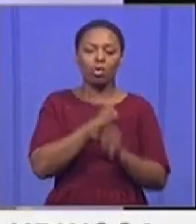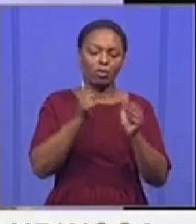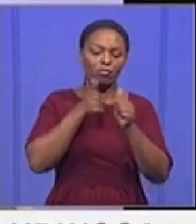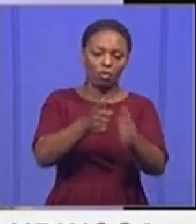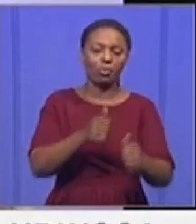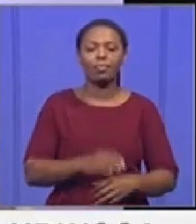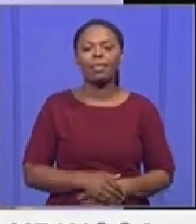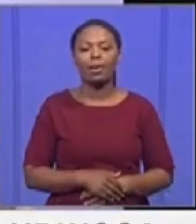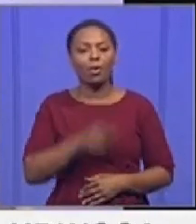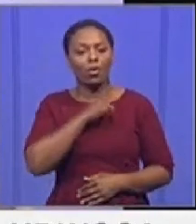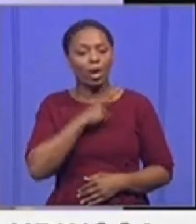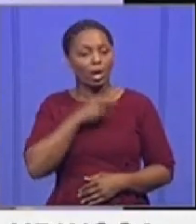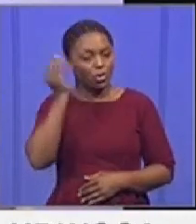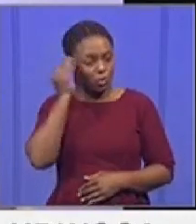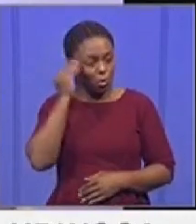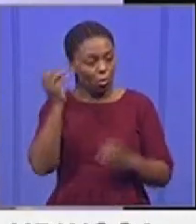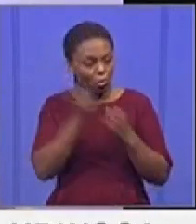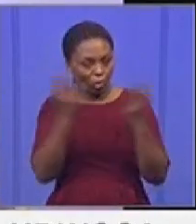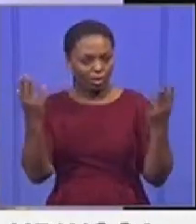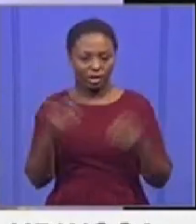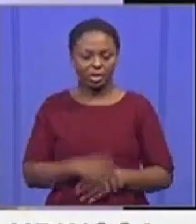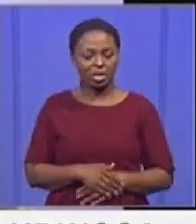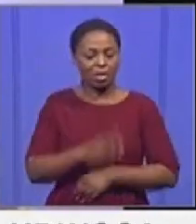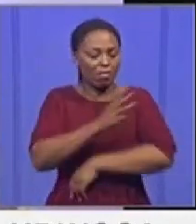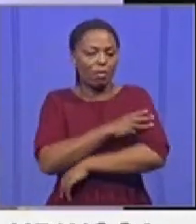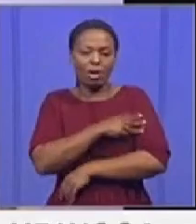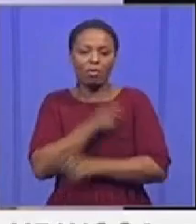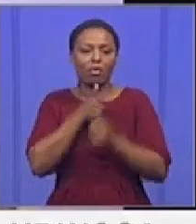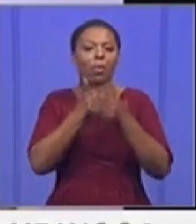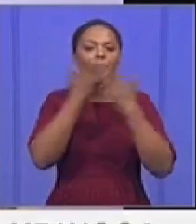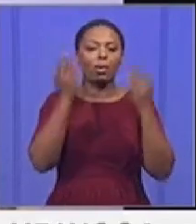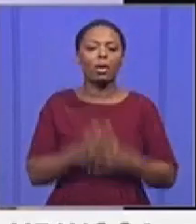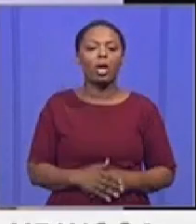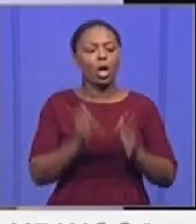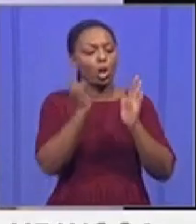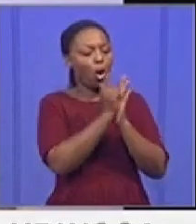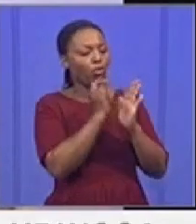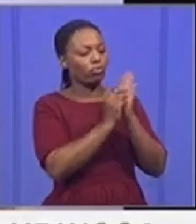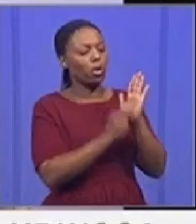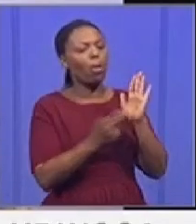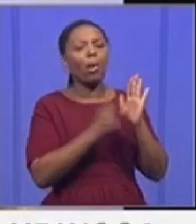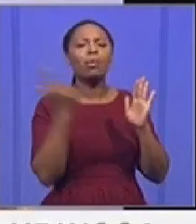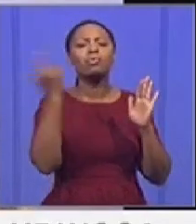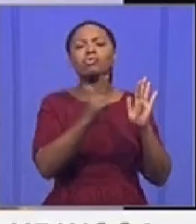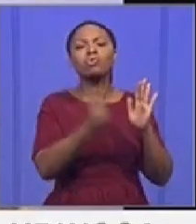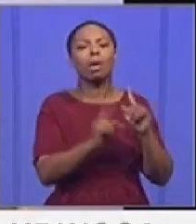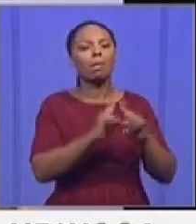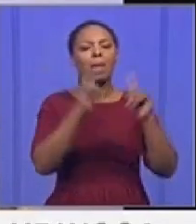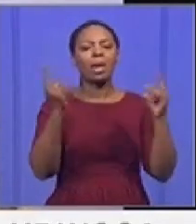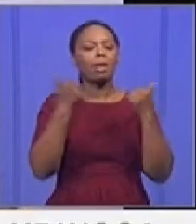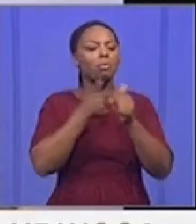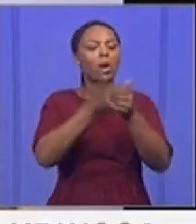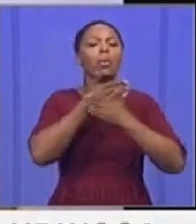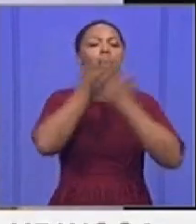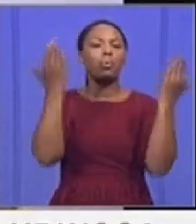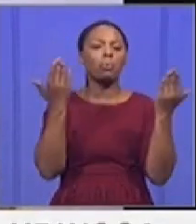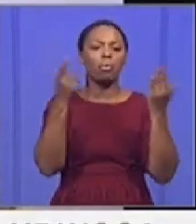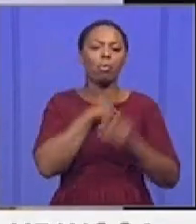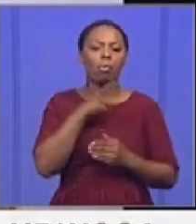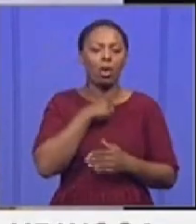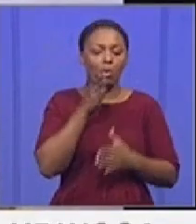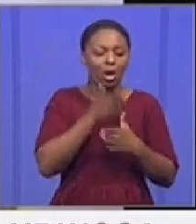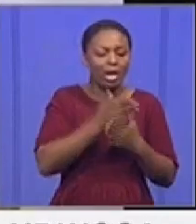many of them are not complying. There are beautiful laws that are covering domestic workers, but there's non-compliance because they are